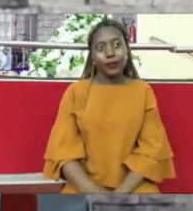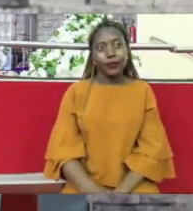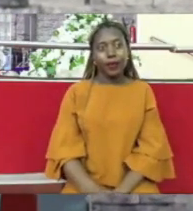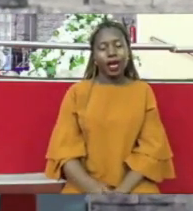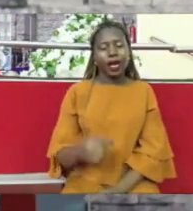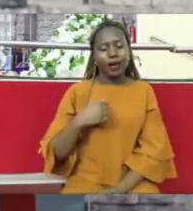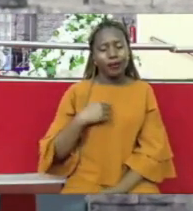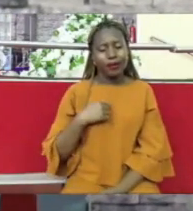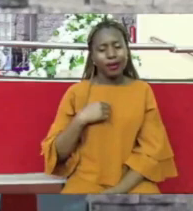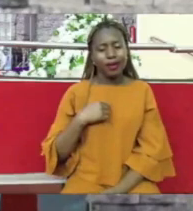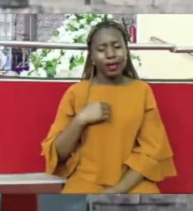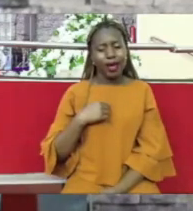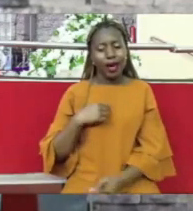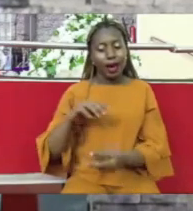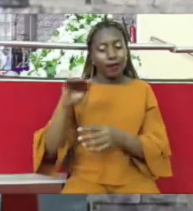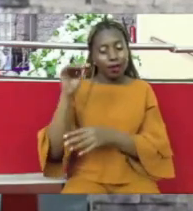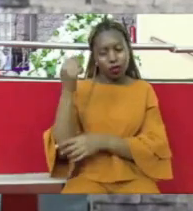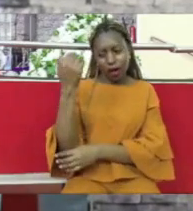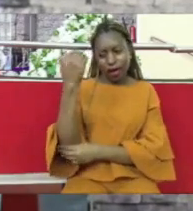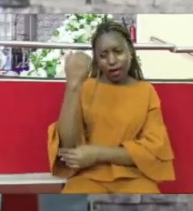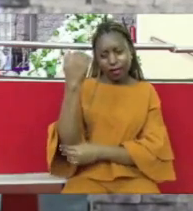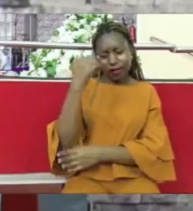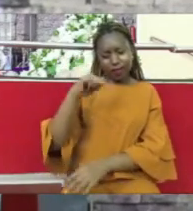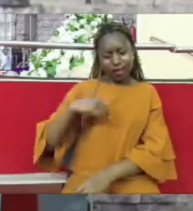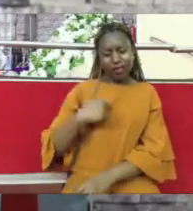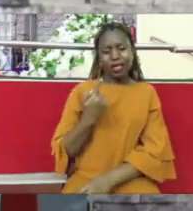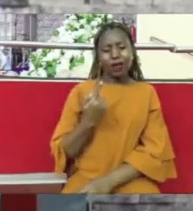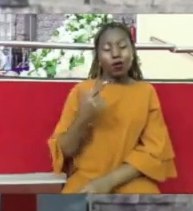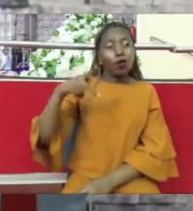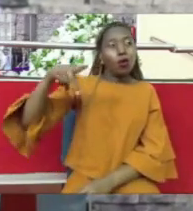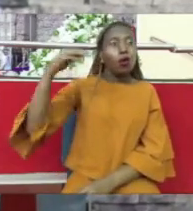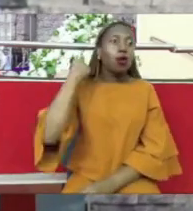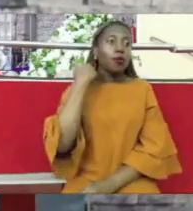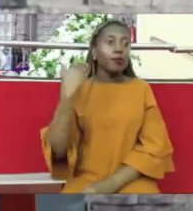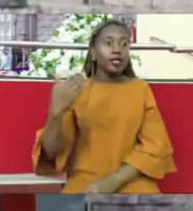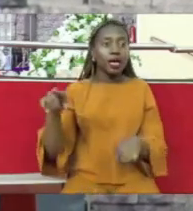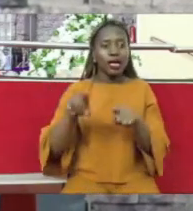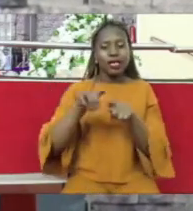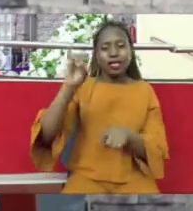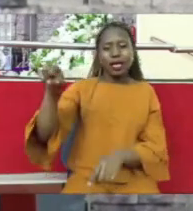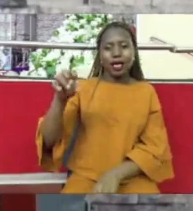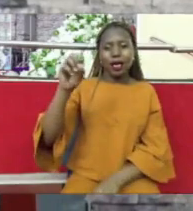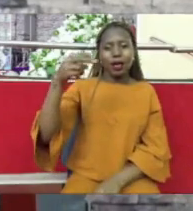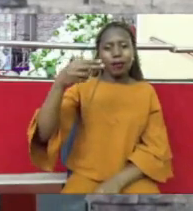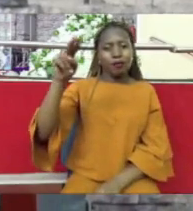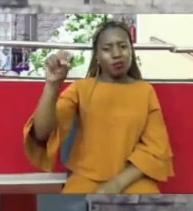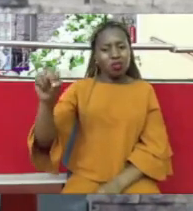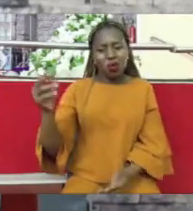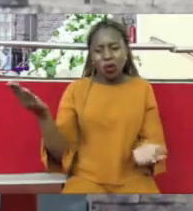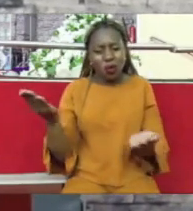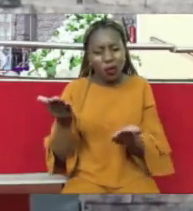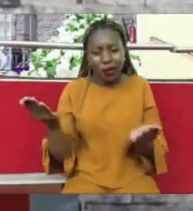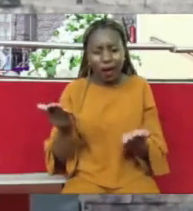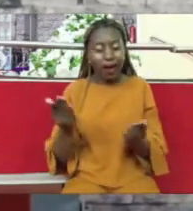asking myself. Na nikaanza kujiuliza. Where was Peter and John? Petero na Yohana walikuwa wapi? The disciples of Jesus. Wale ambao walikuwa na